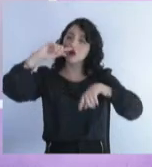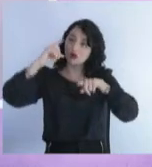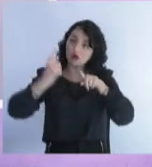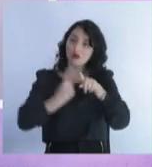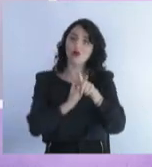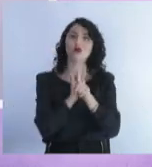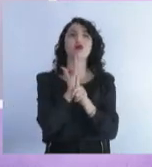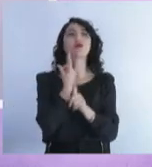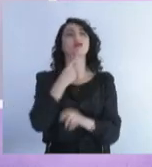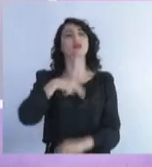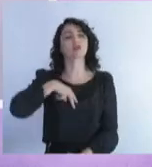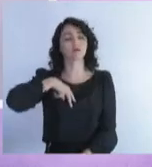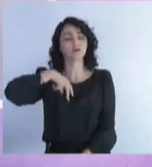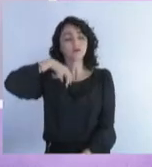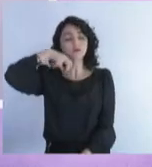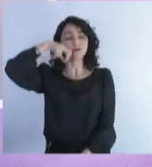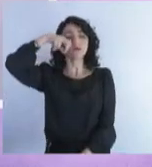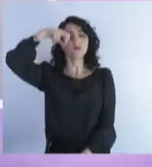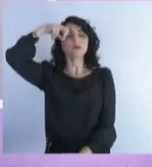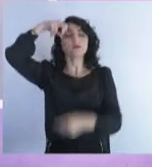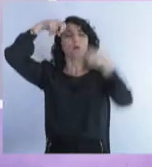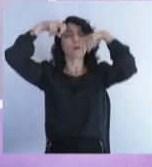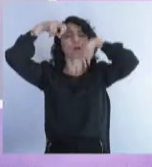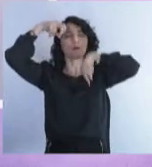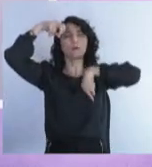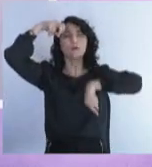again. Deep breath in.